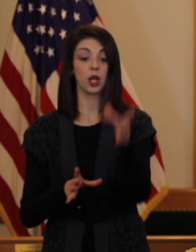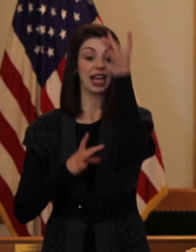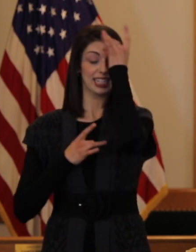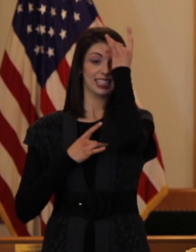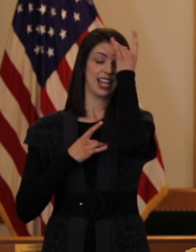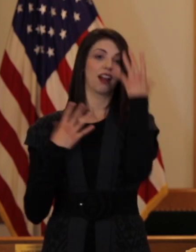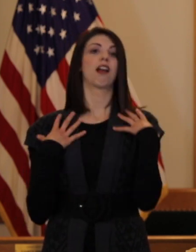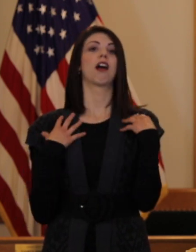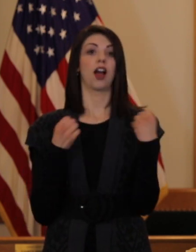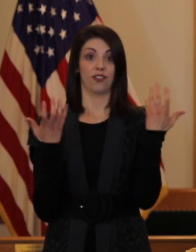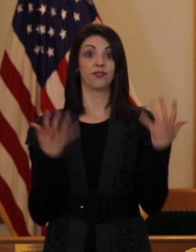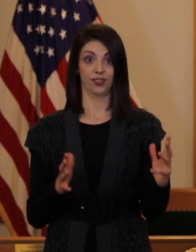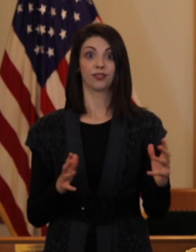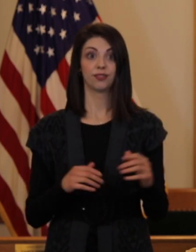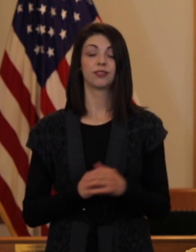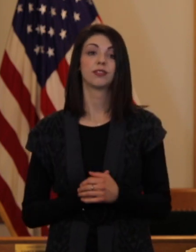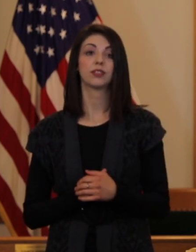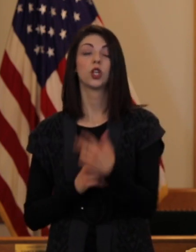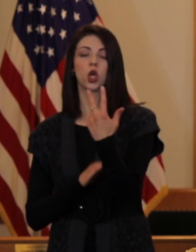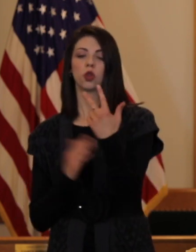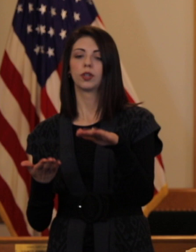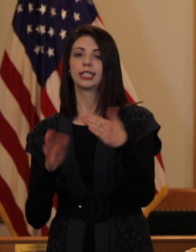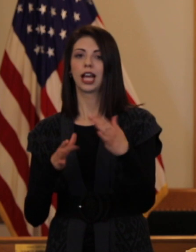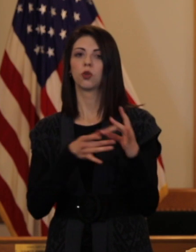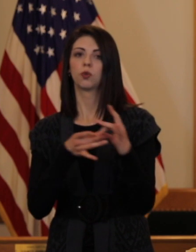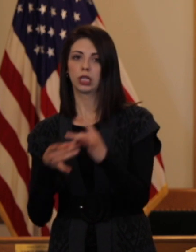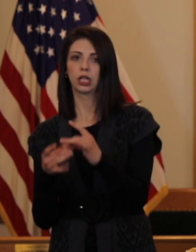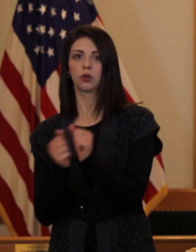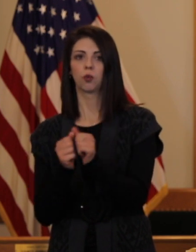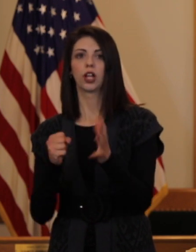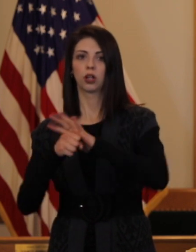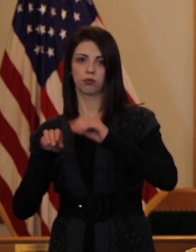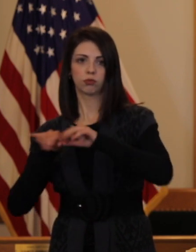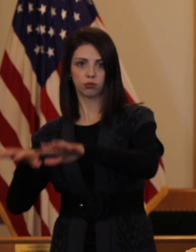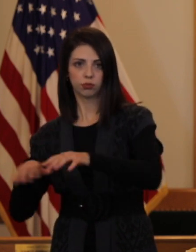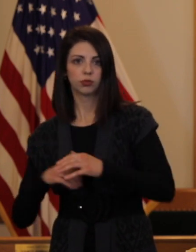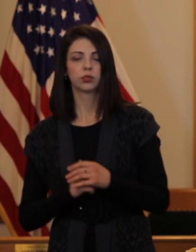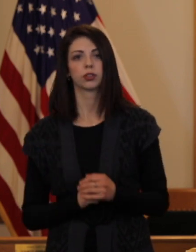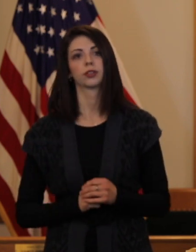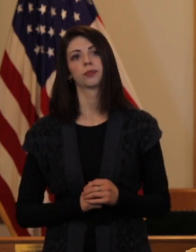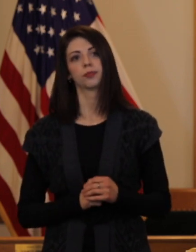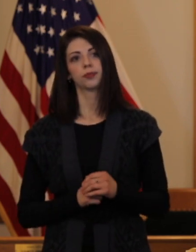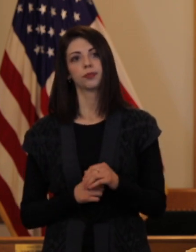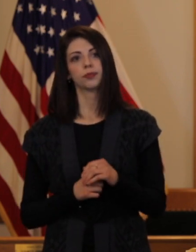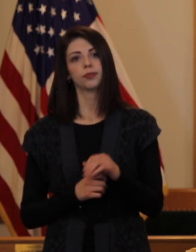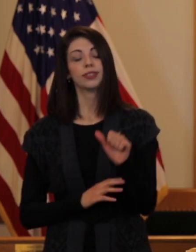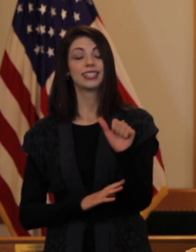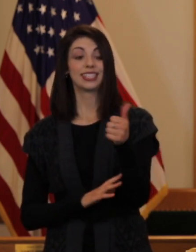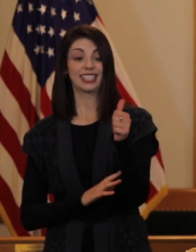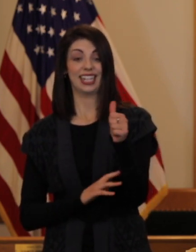from COVID-19. We have 3 deaths reported due to COVID-19. We have